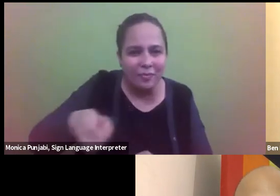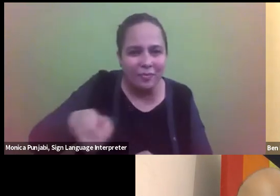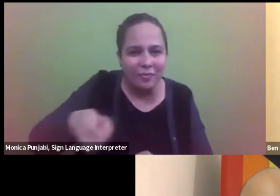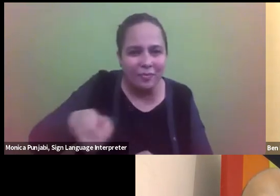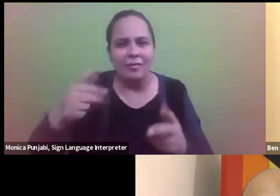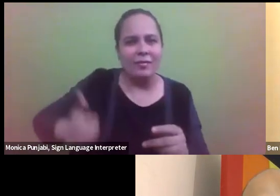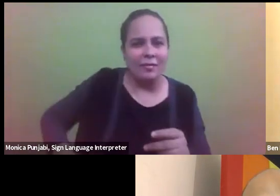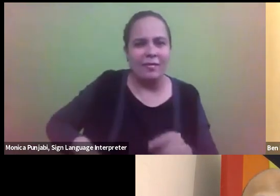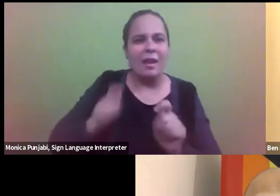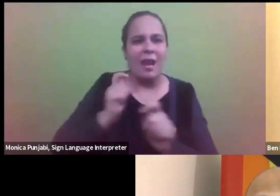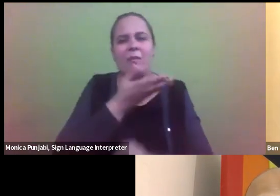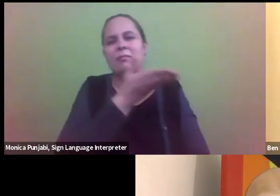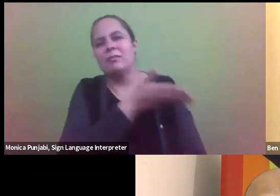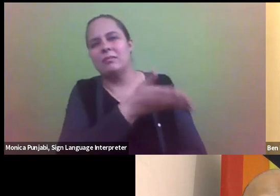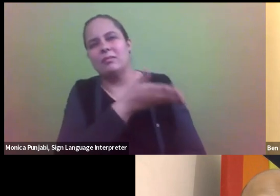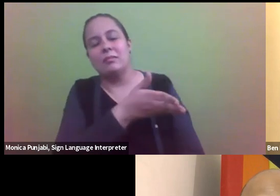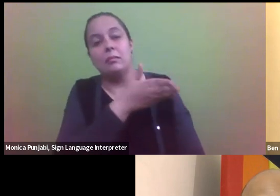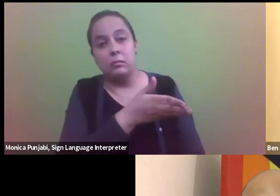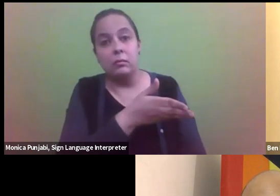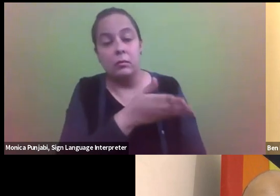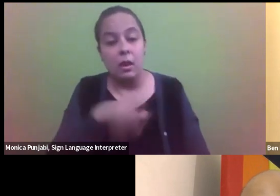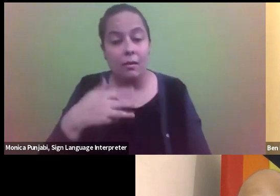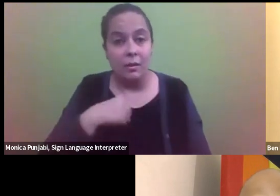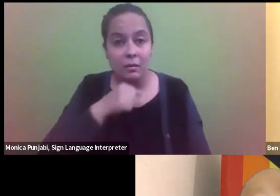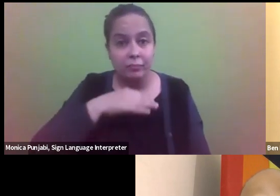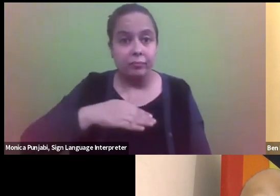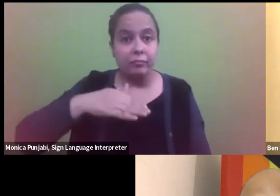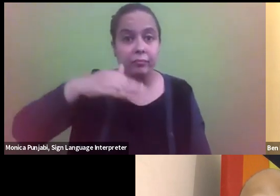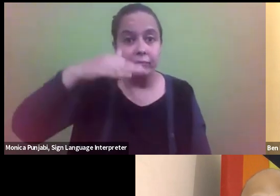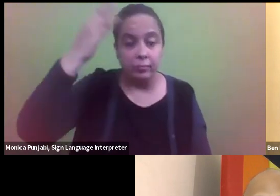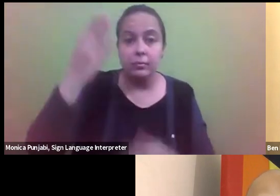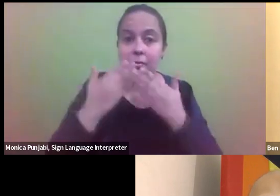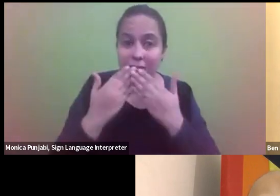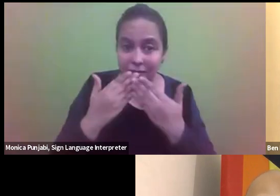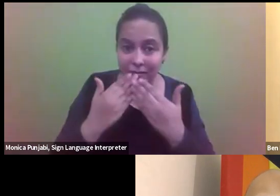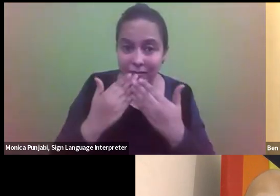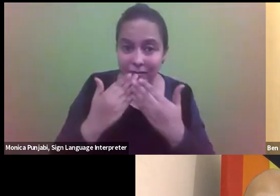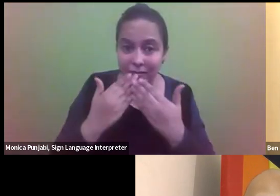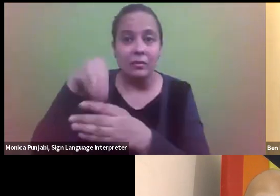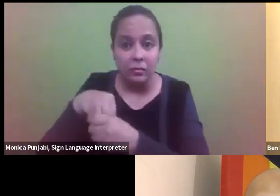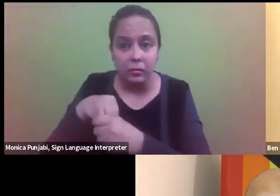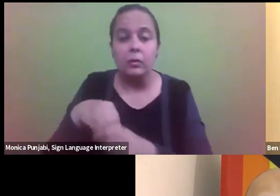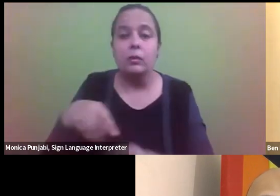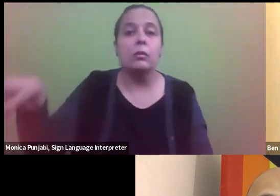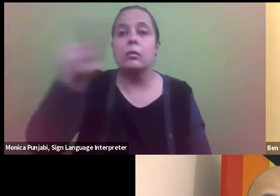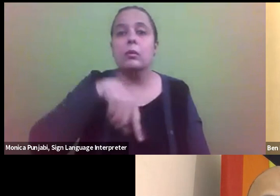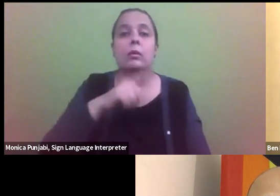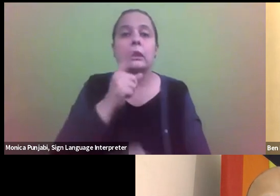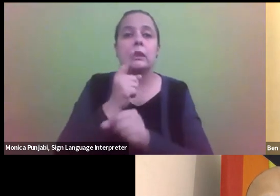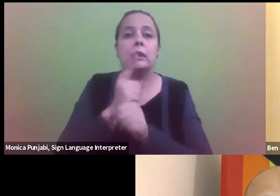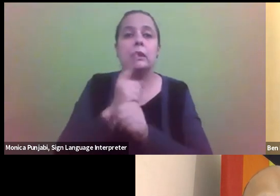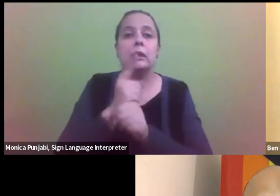graduation college, the discrimination started when the professor walked into the classroom and asked that all scheduled caste and scheduled tribe students stand